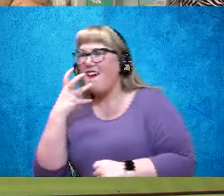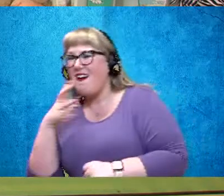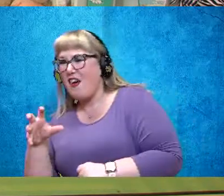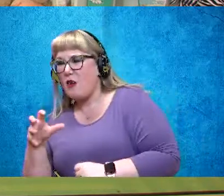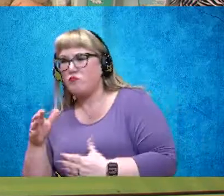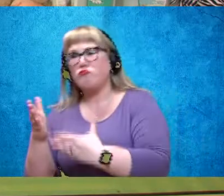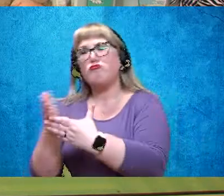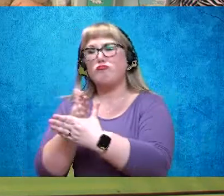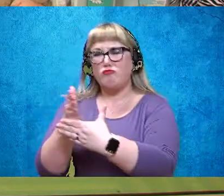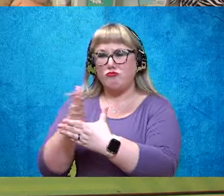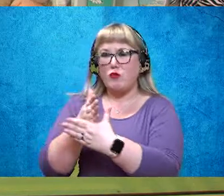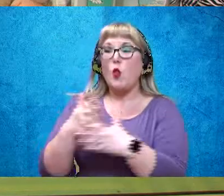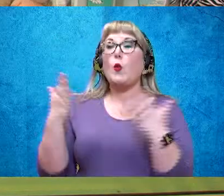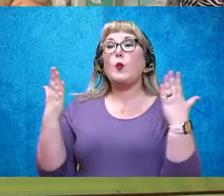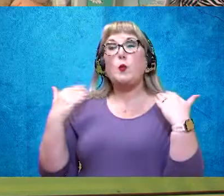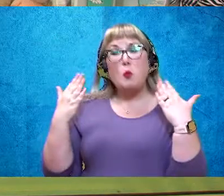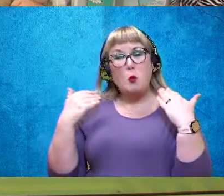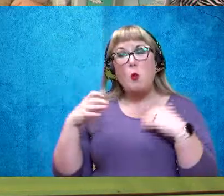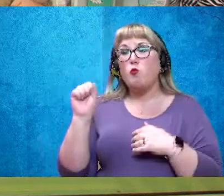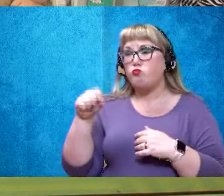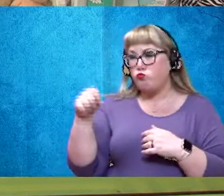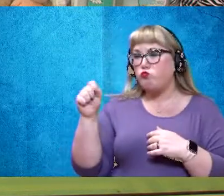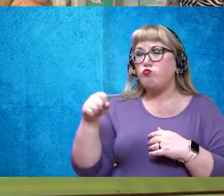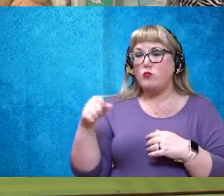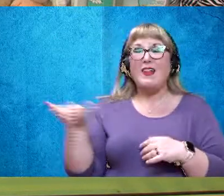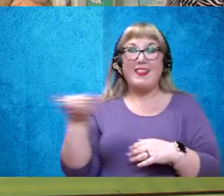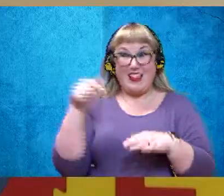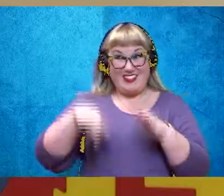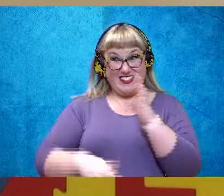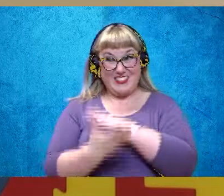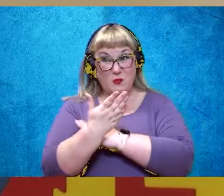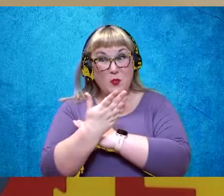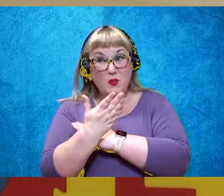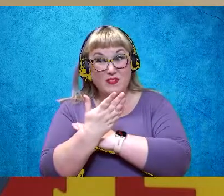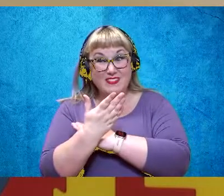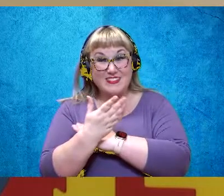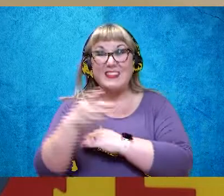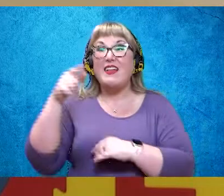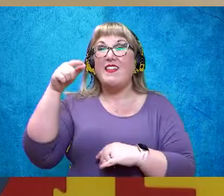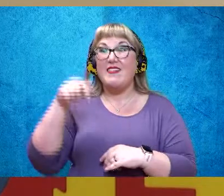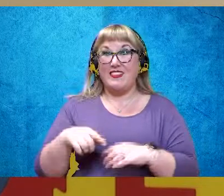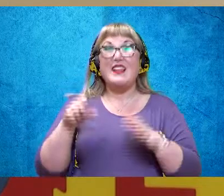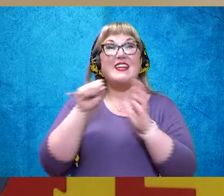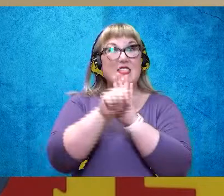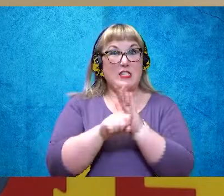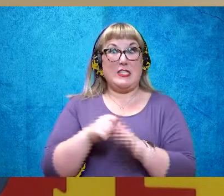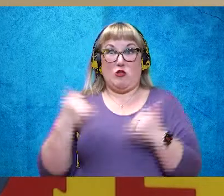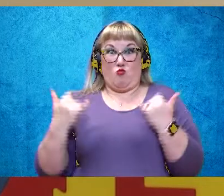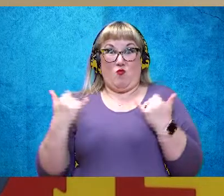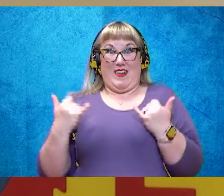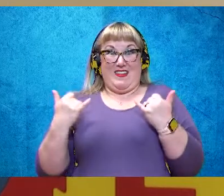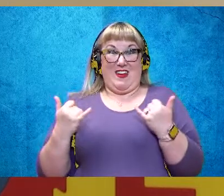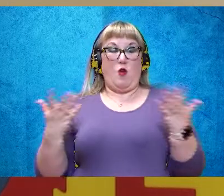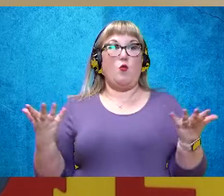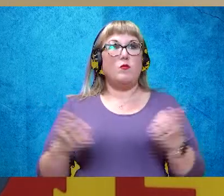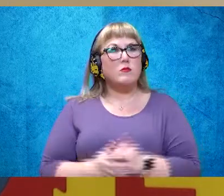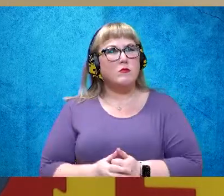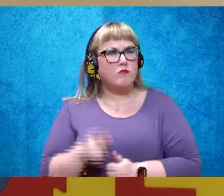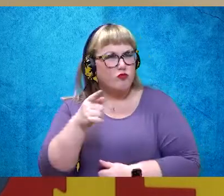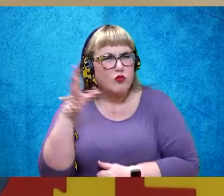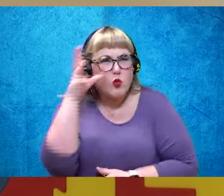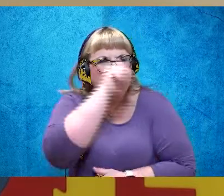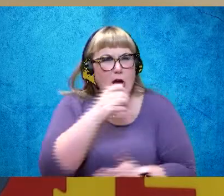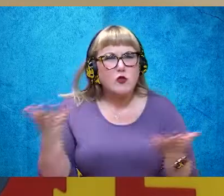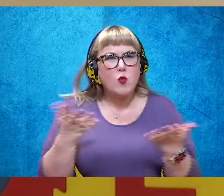they're often cool like they were this morning. This is the season that we're in now. Can you guess